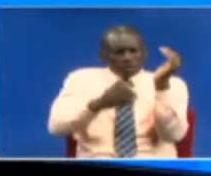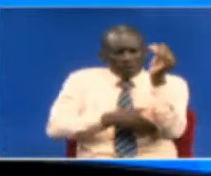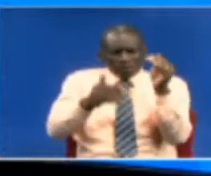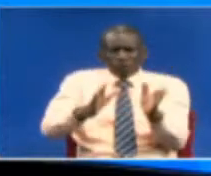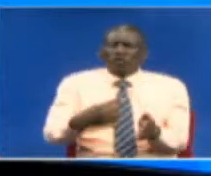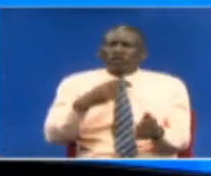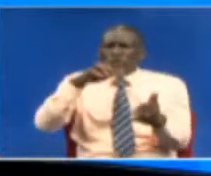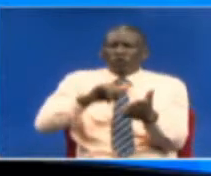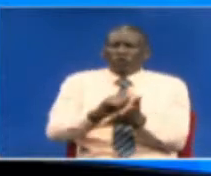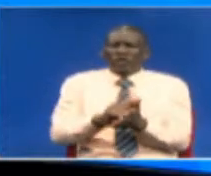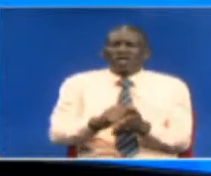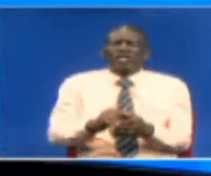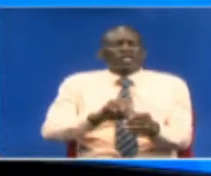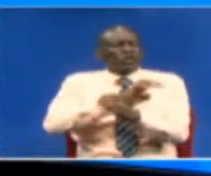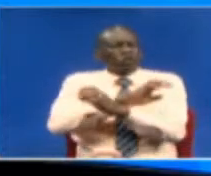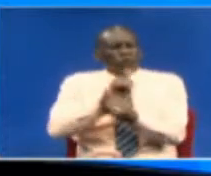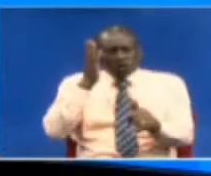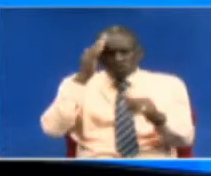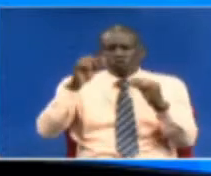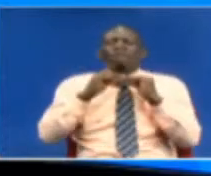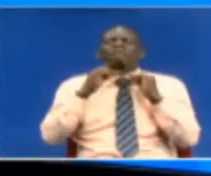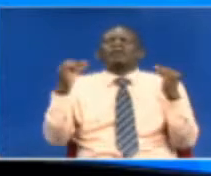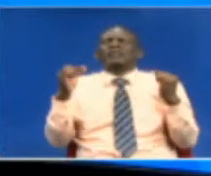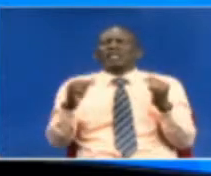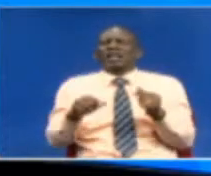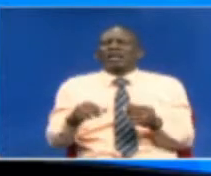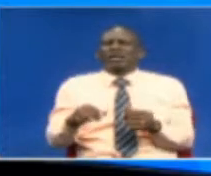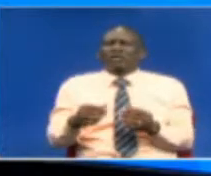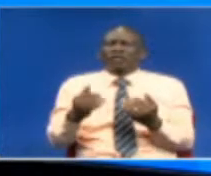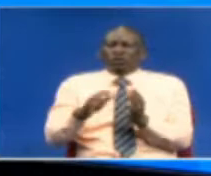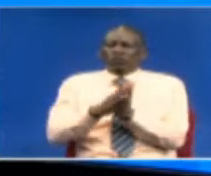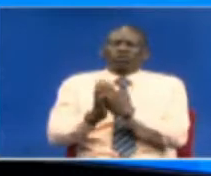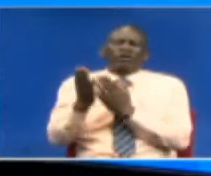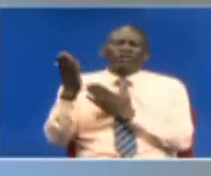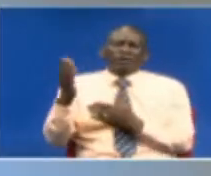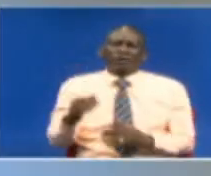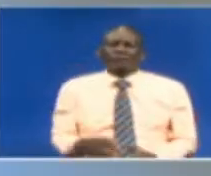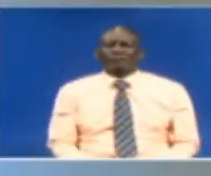he is a renowned pastor. Brian Washiri has those details.